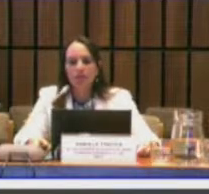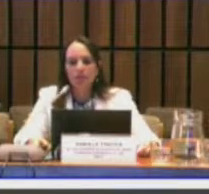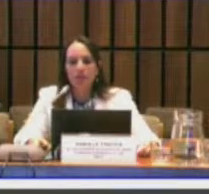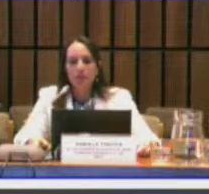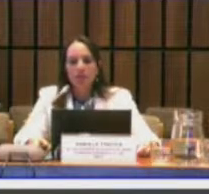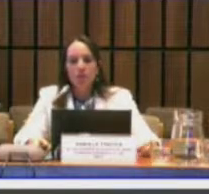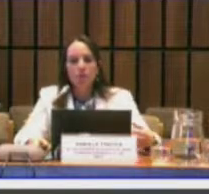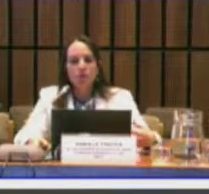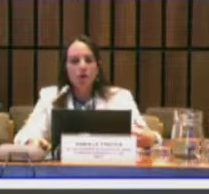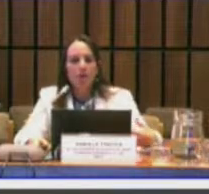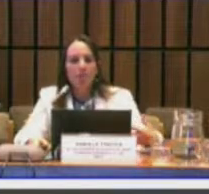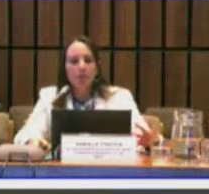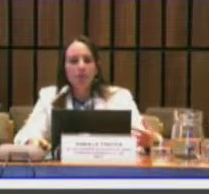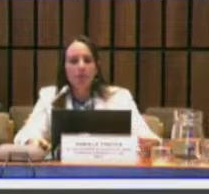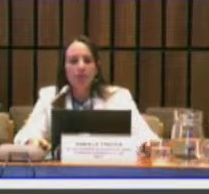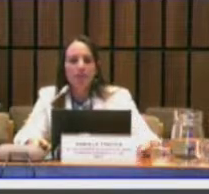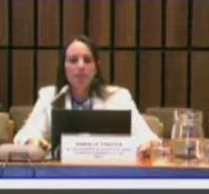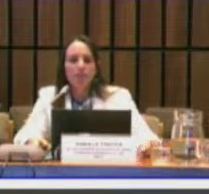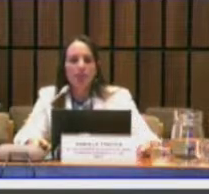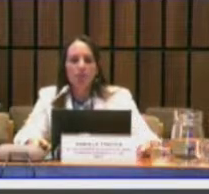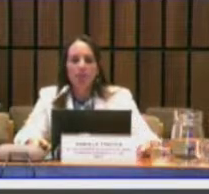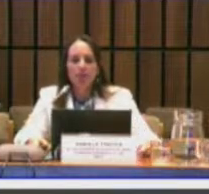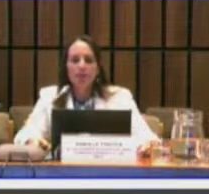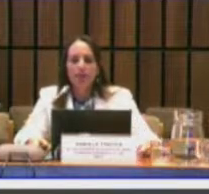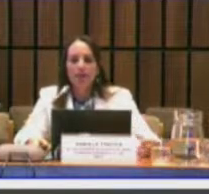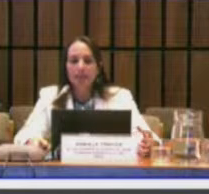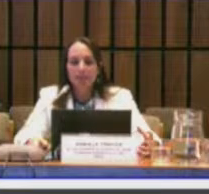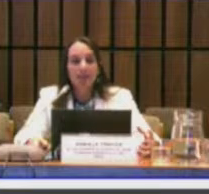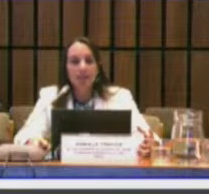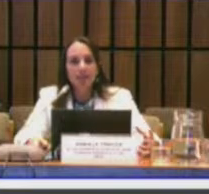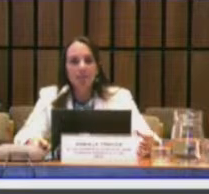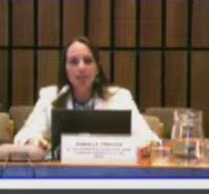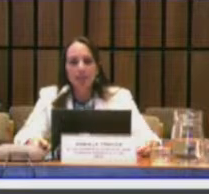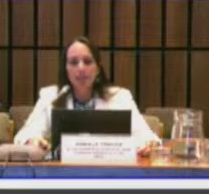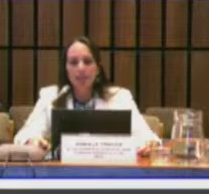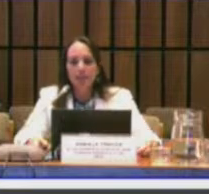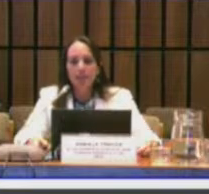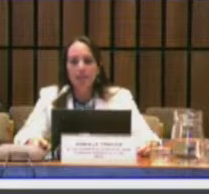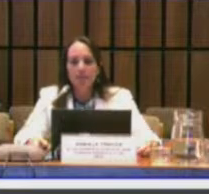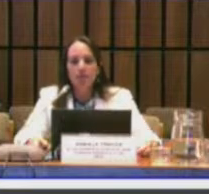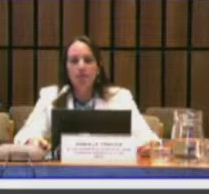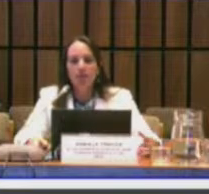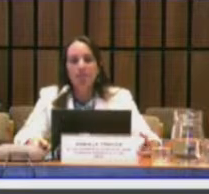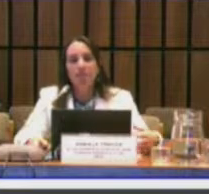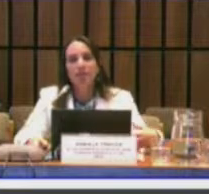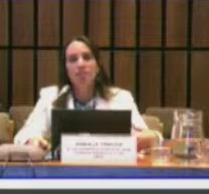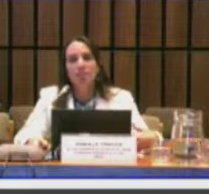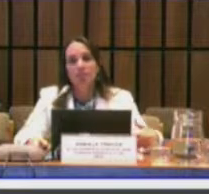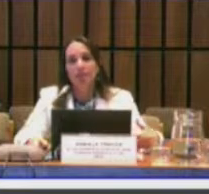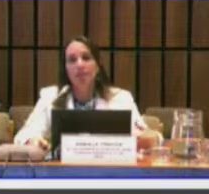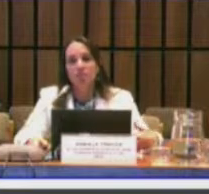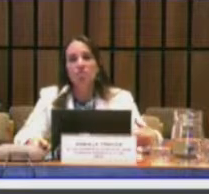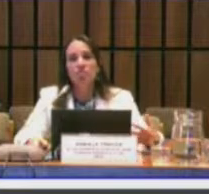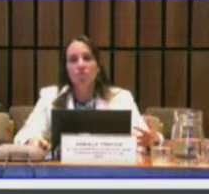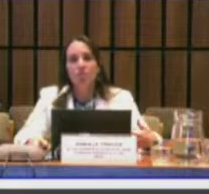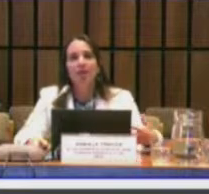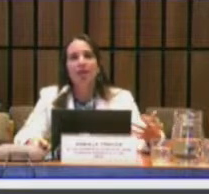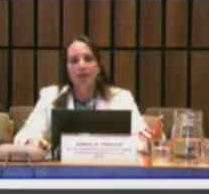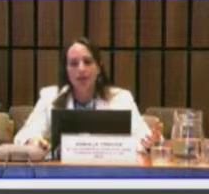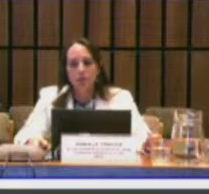interesting to look at. One of the aspects of educational inequality that we find in the region has to do